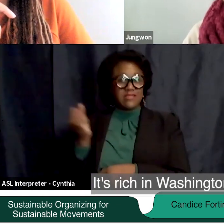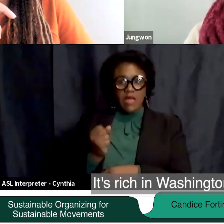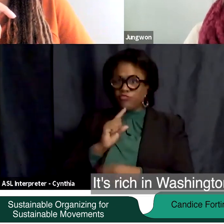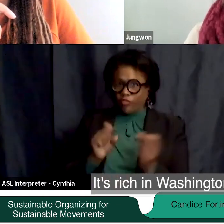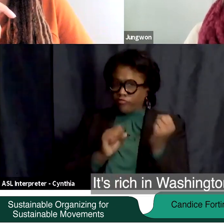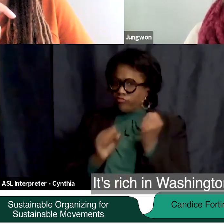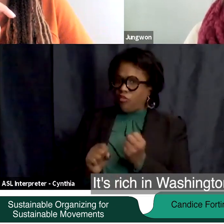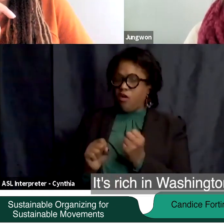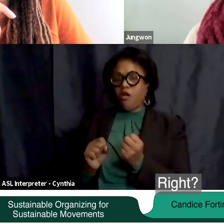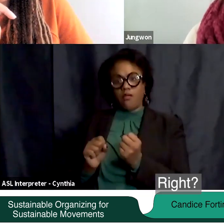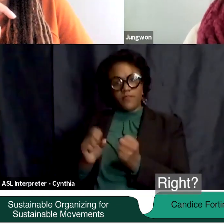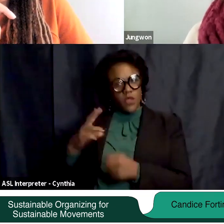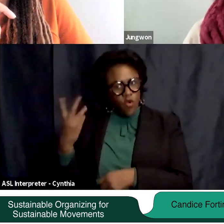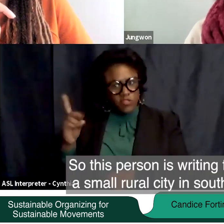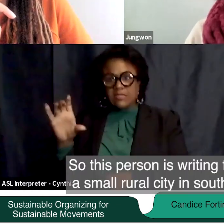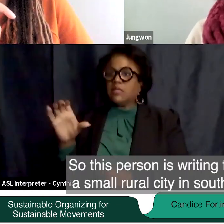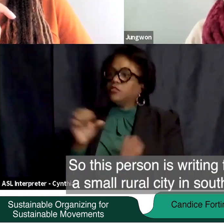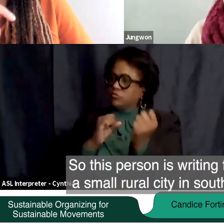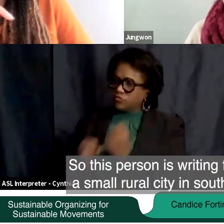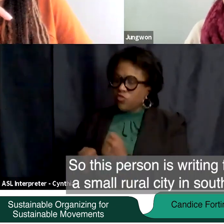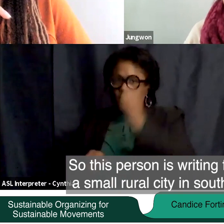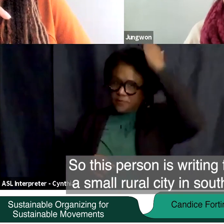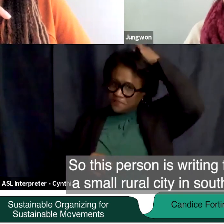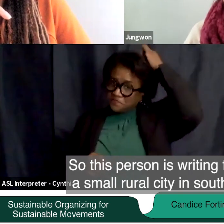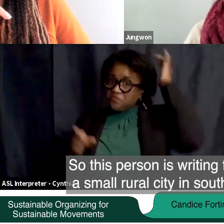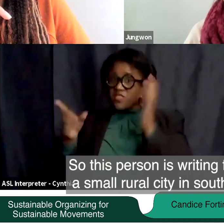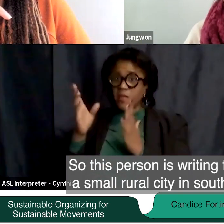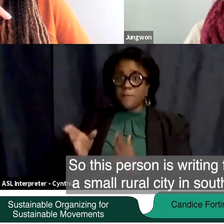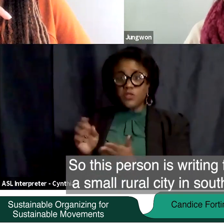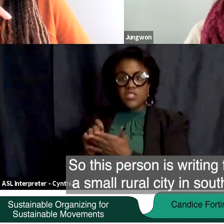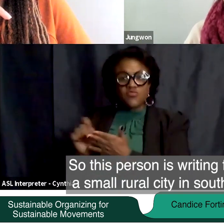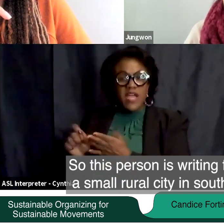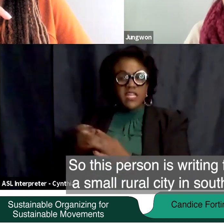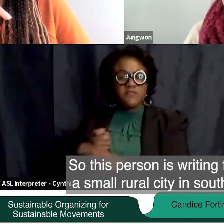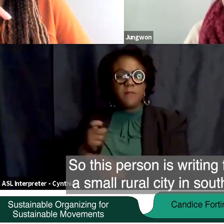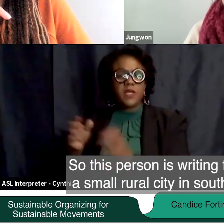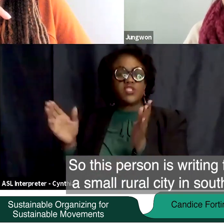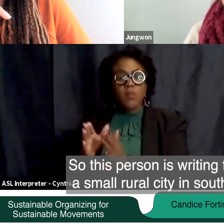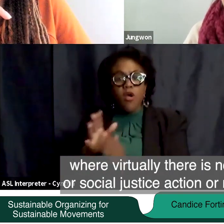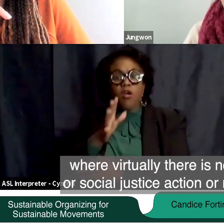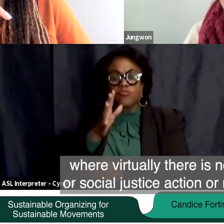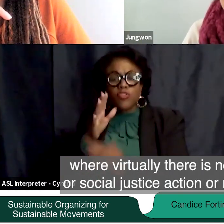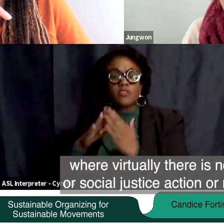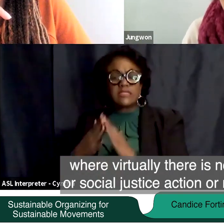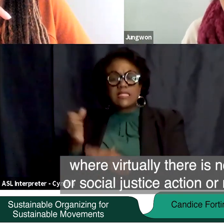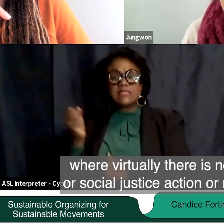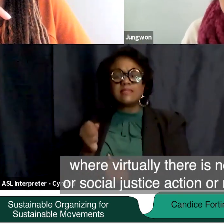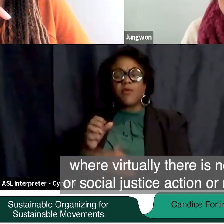It's rich in Washington, D.C., right? So this person is writing from a small rural city in South America where